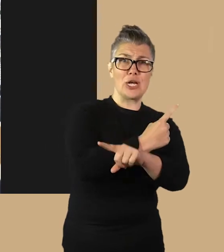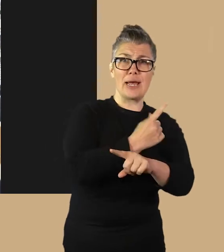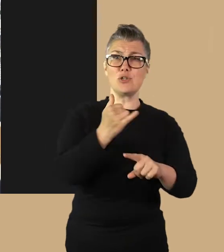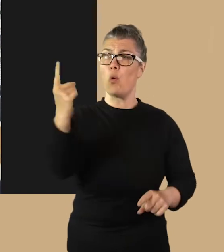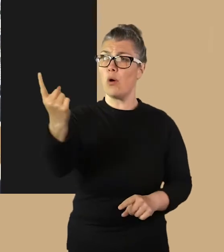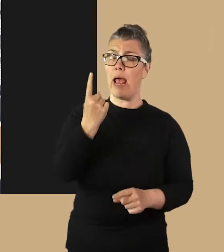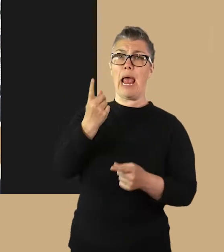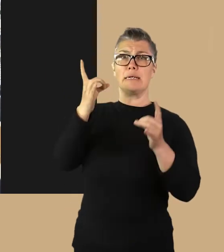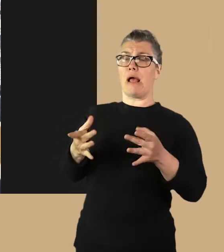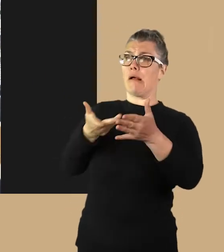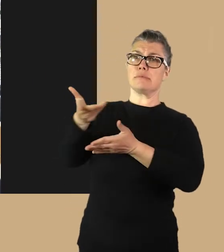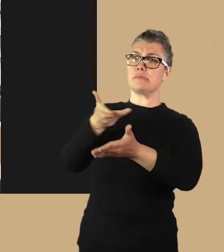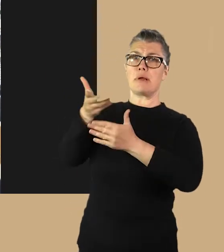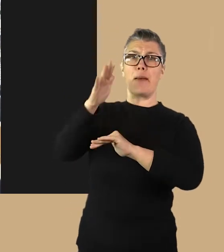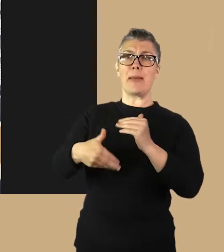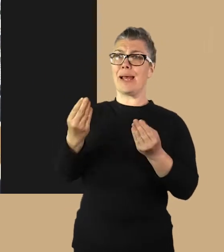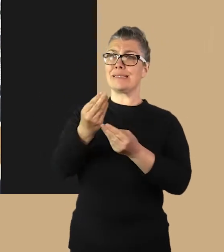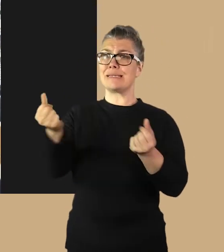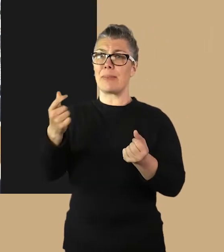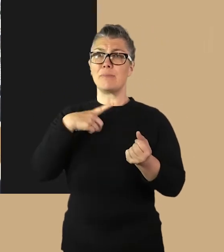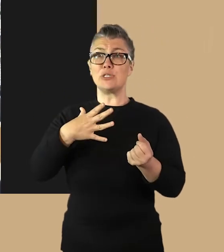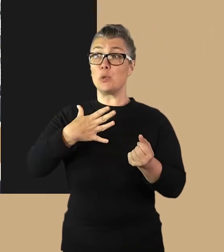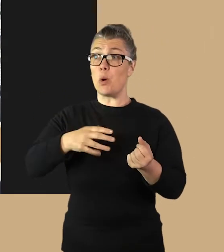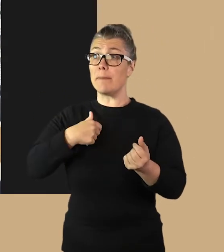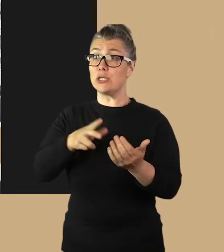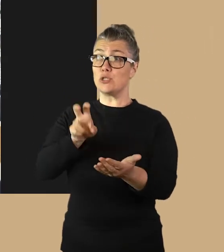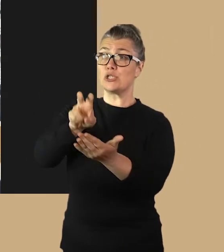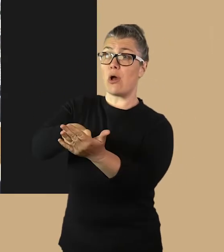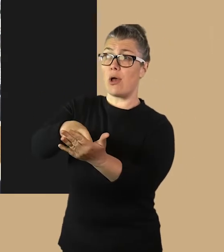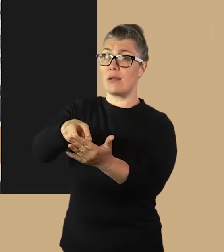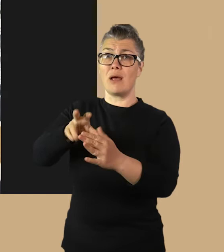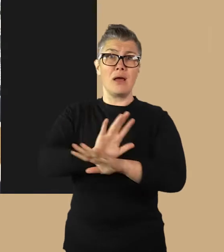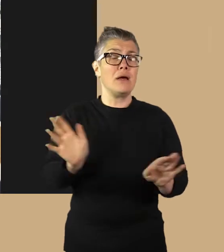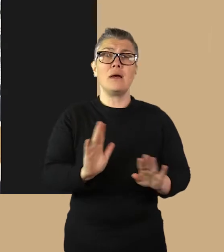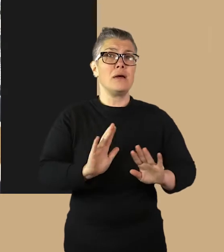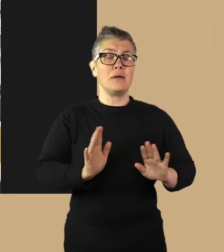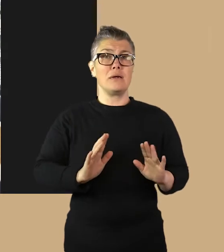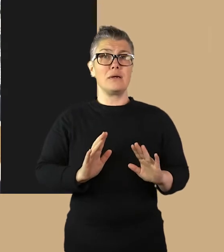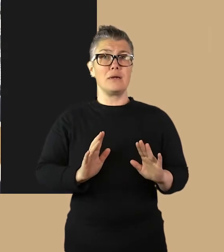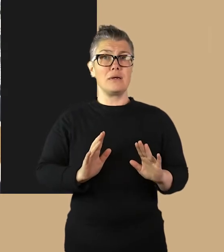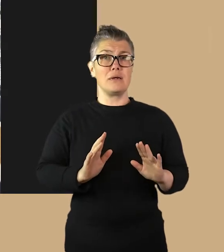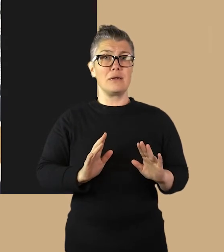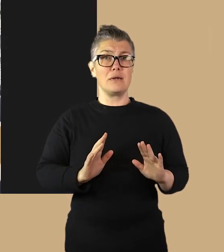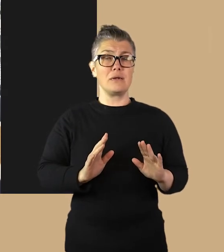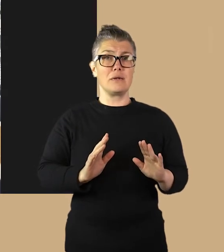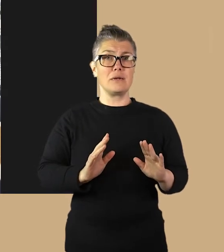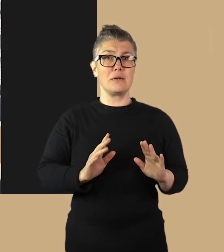climate change, or please don't come up to me and start a conversation with me about something because you want me to sign up to